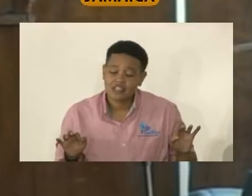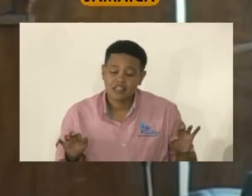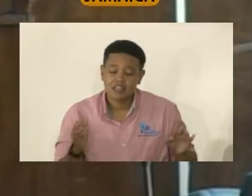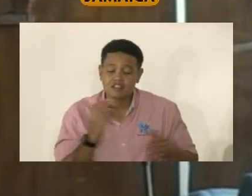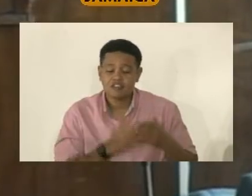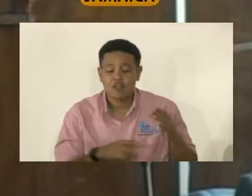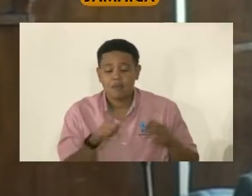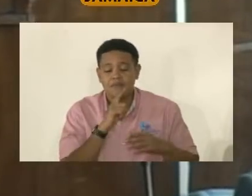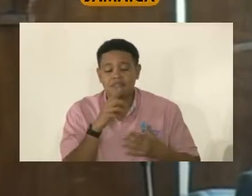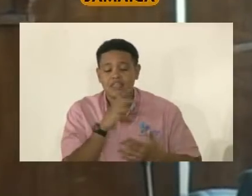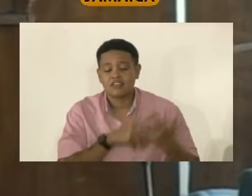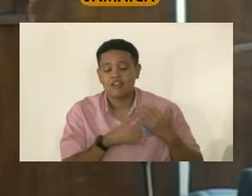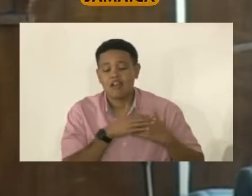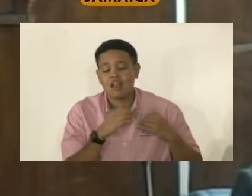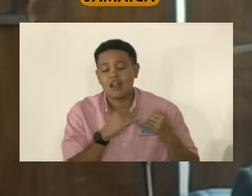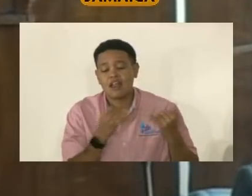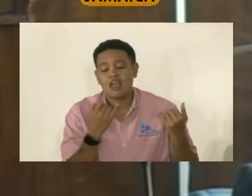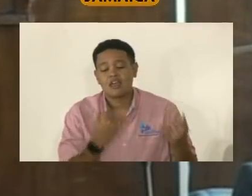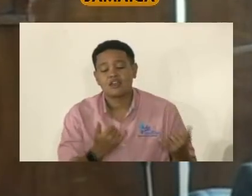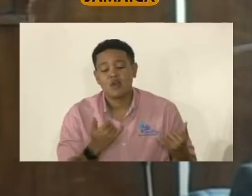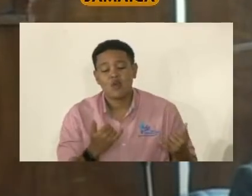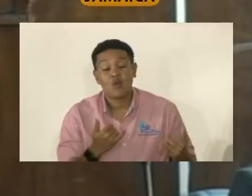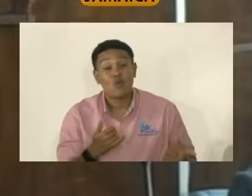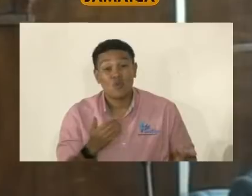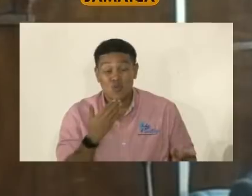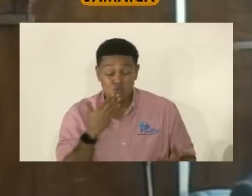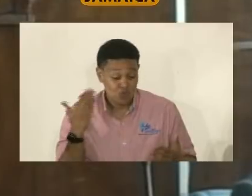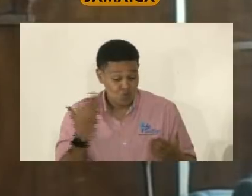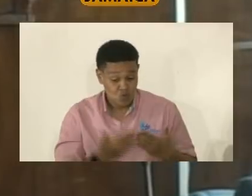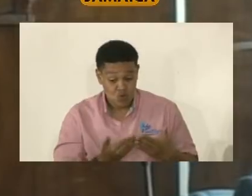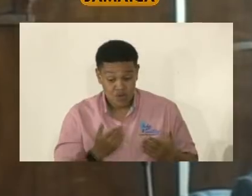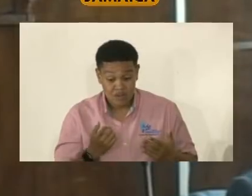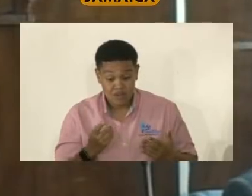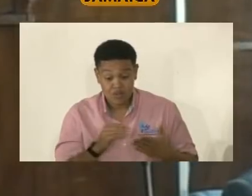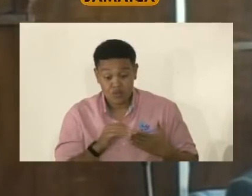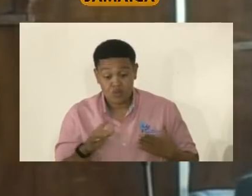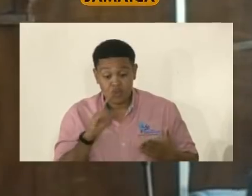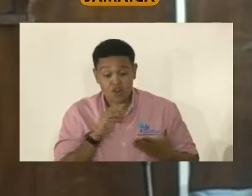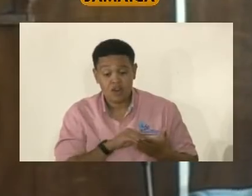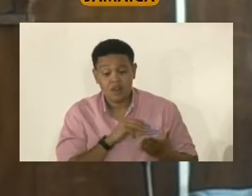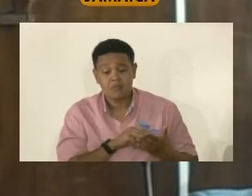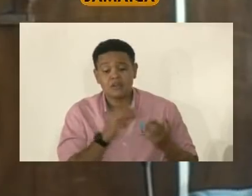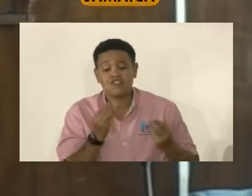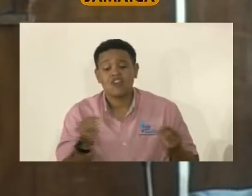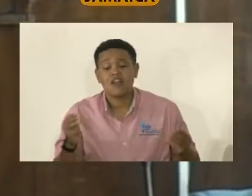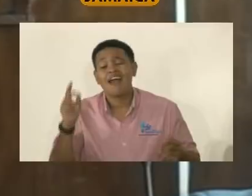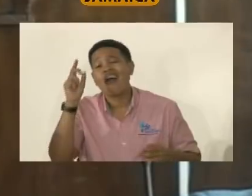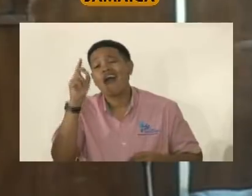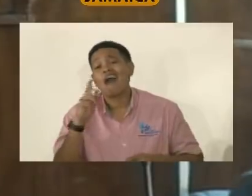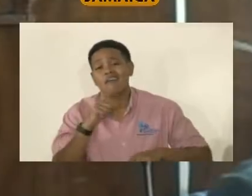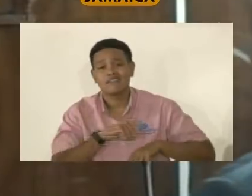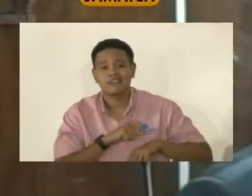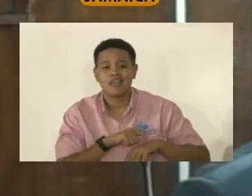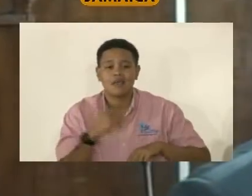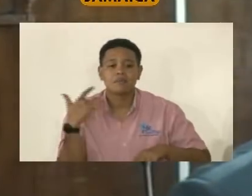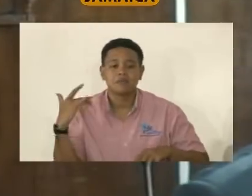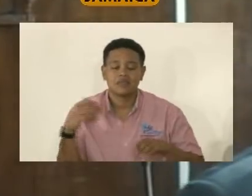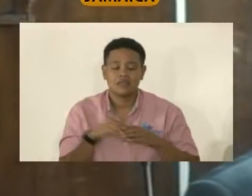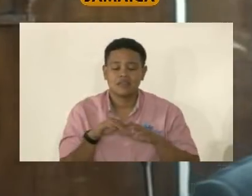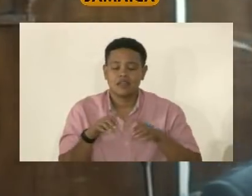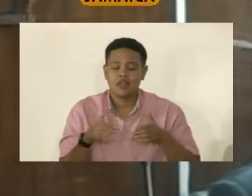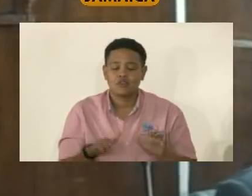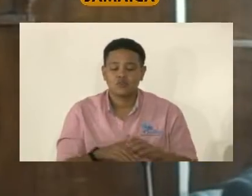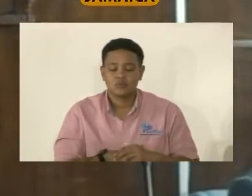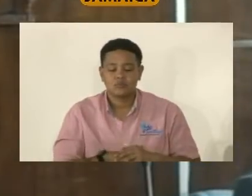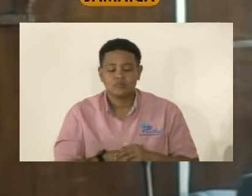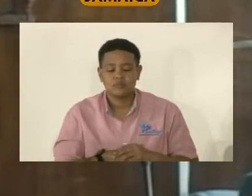some of the interactive online packages are now so good that students are learning the material in half the time that they take in the